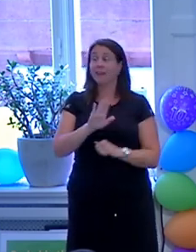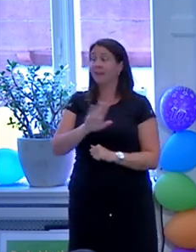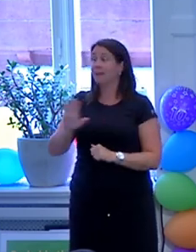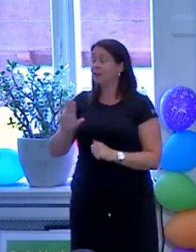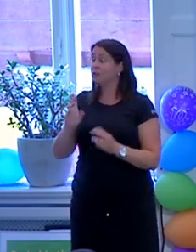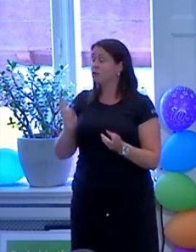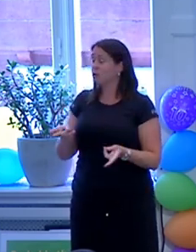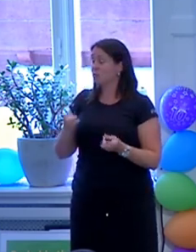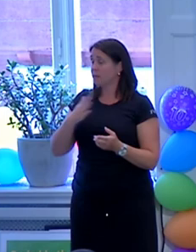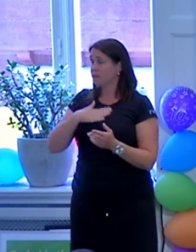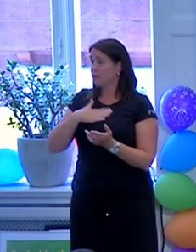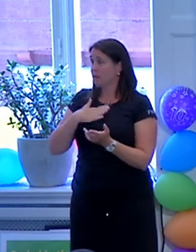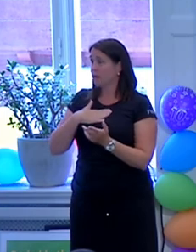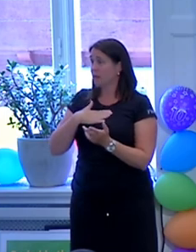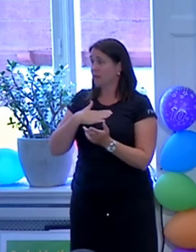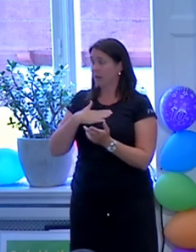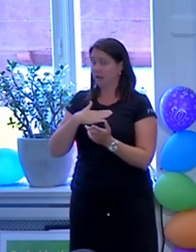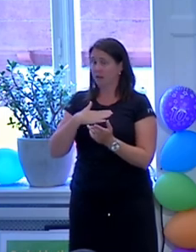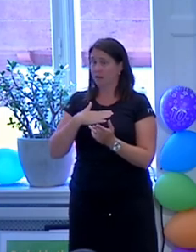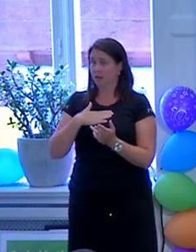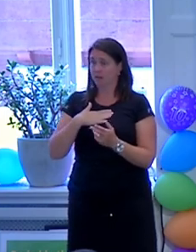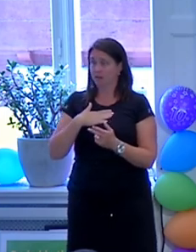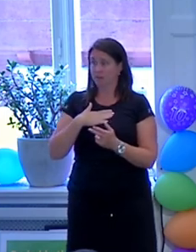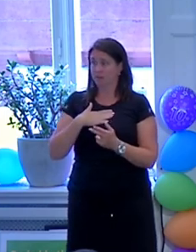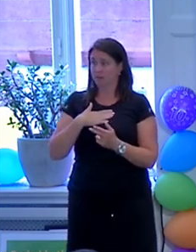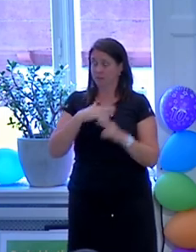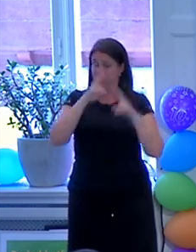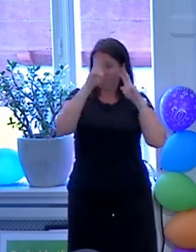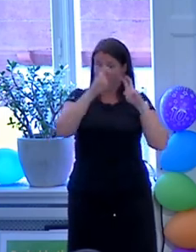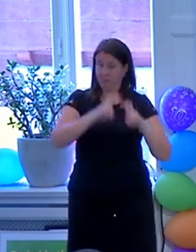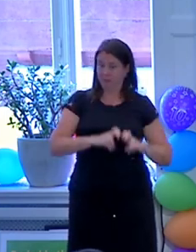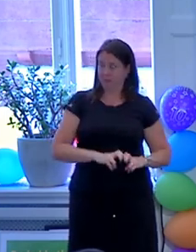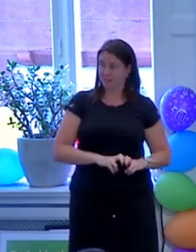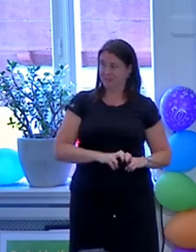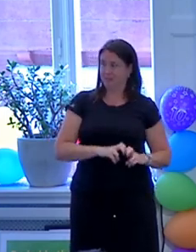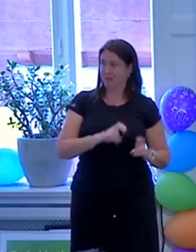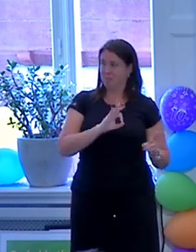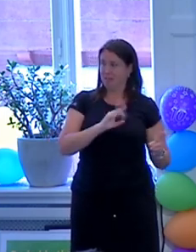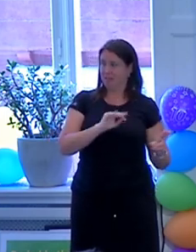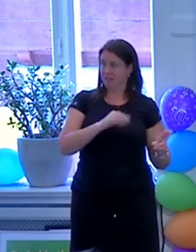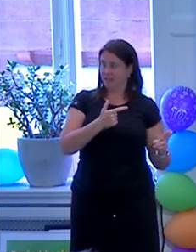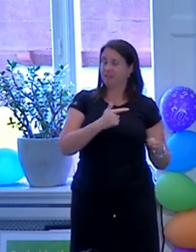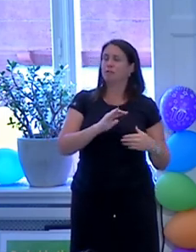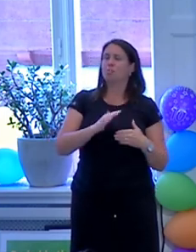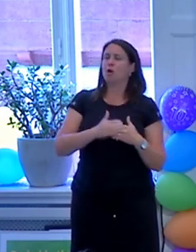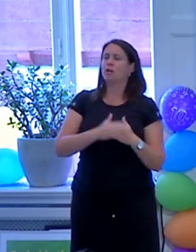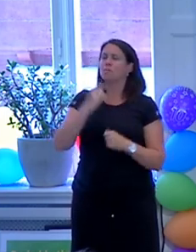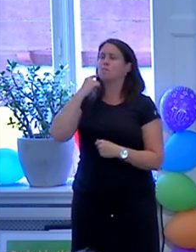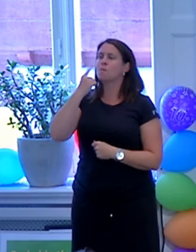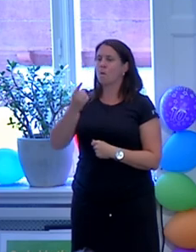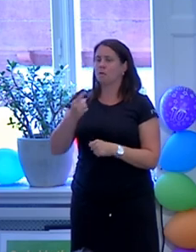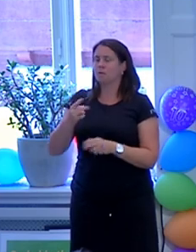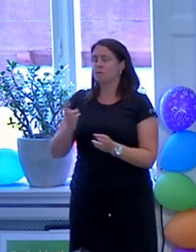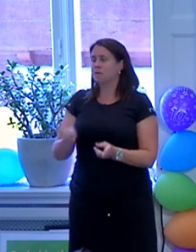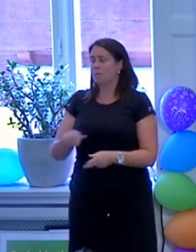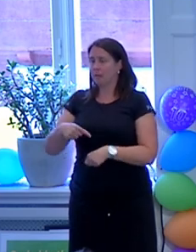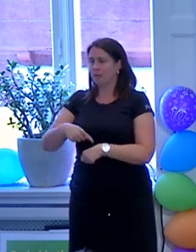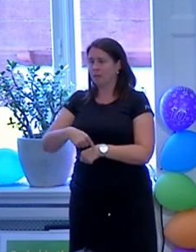who would like to binge Matthew Swindells, he's actually back for another episode tomorrow at the same